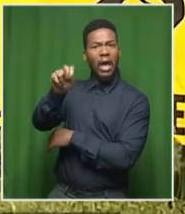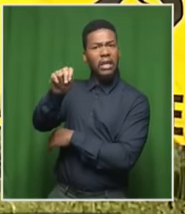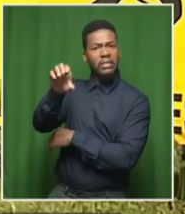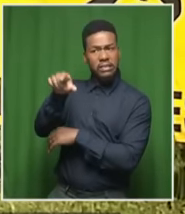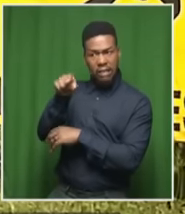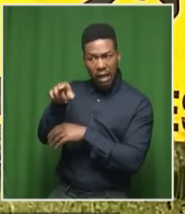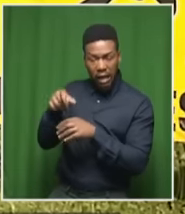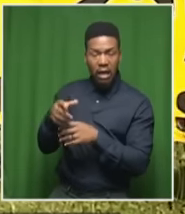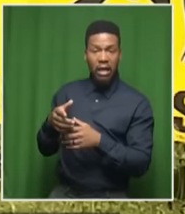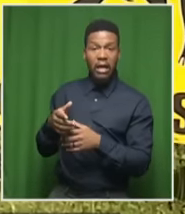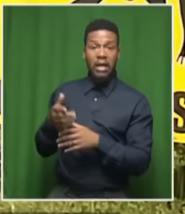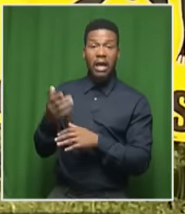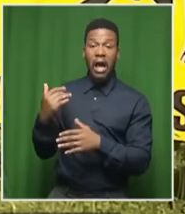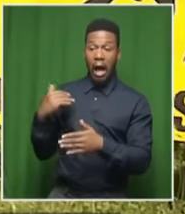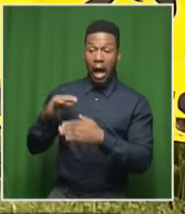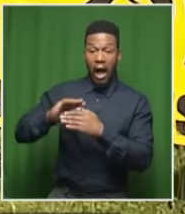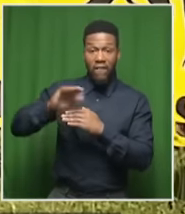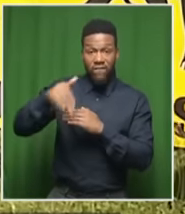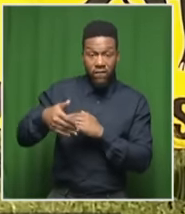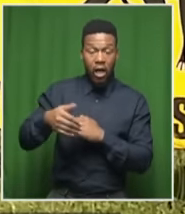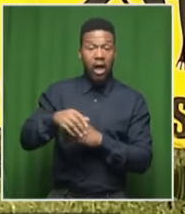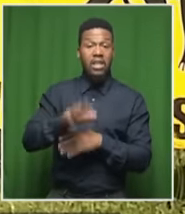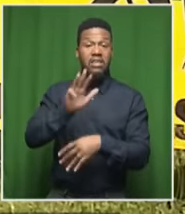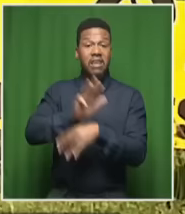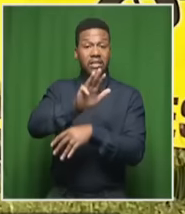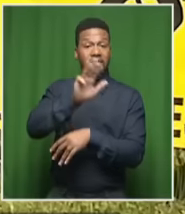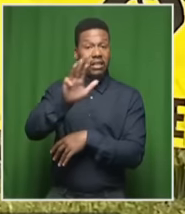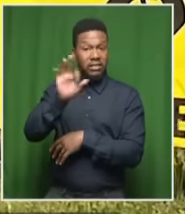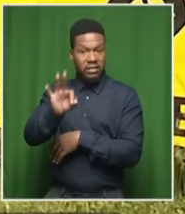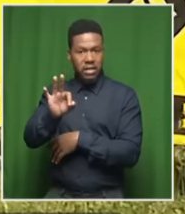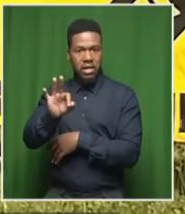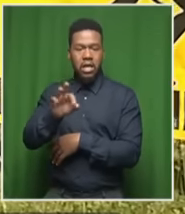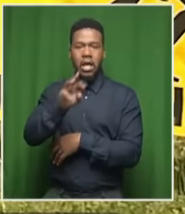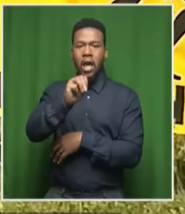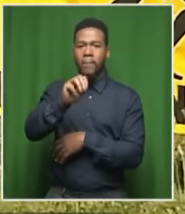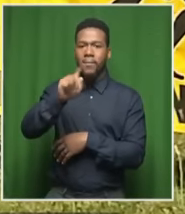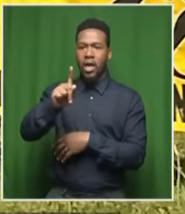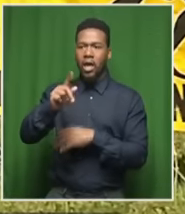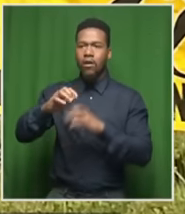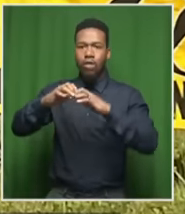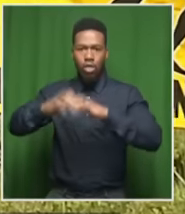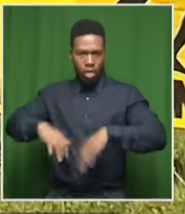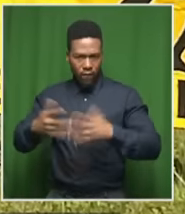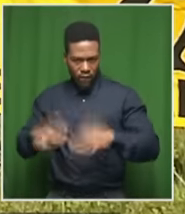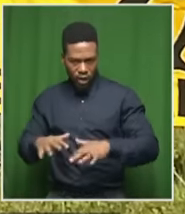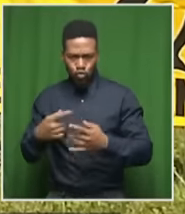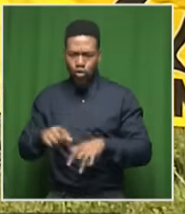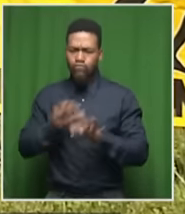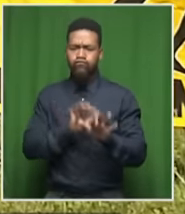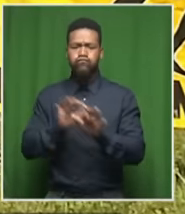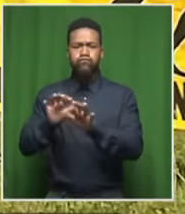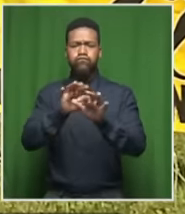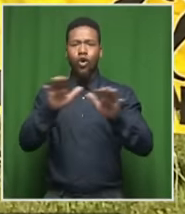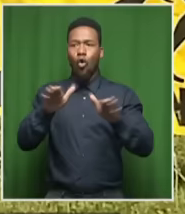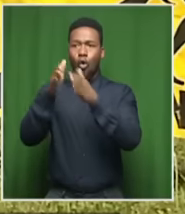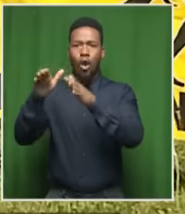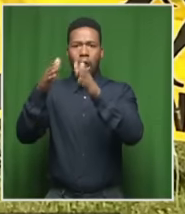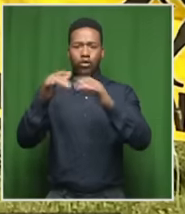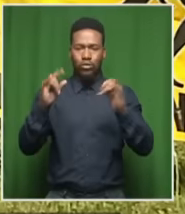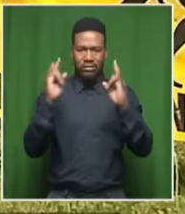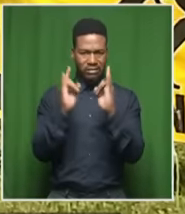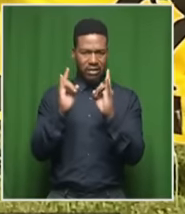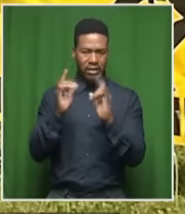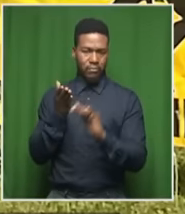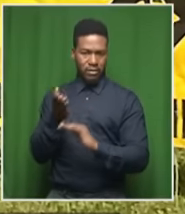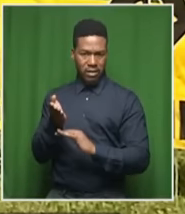after 1993, when uMkhonto weSizwe was disbanded and we marched in Orlando Stadium, the only plan that they had, it was